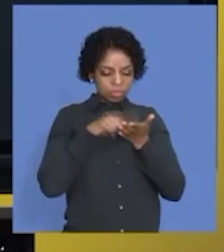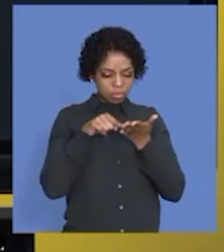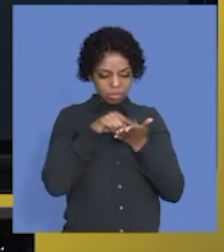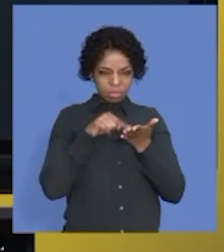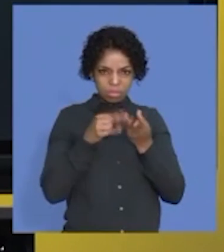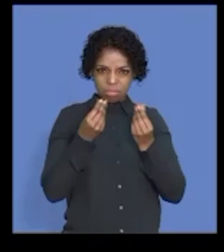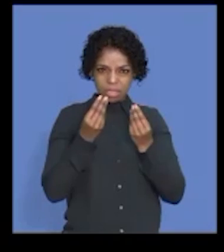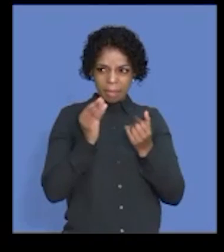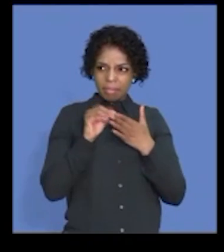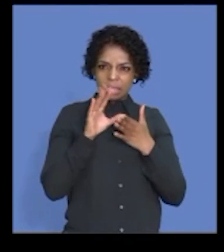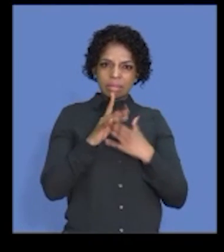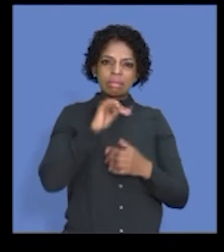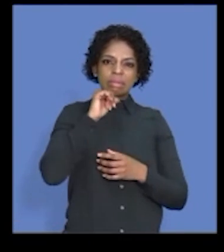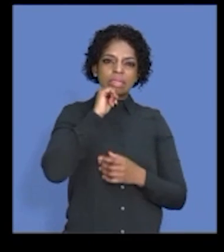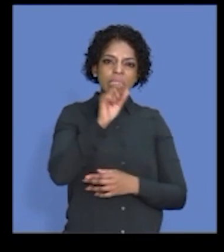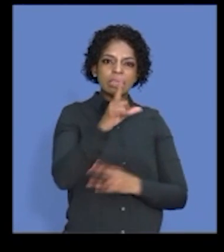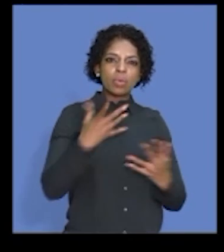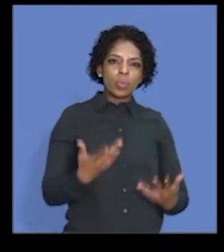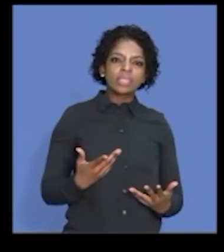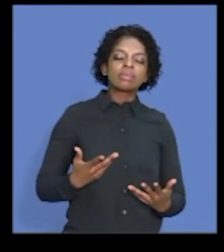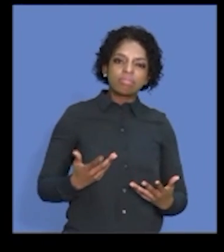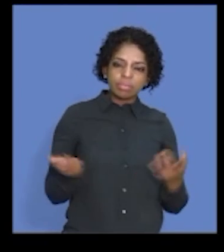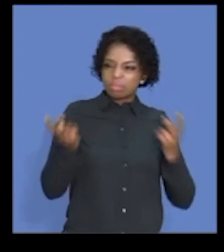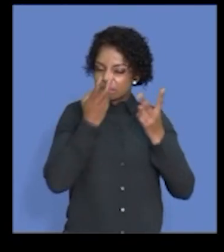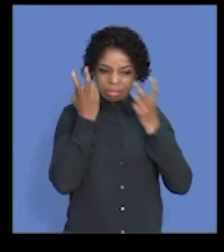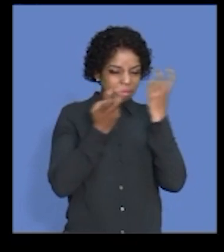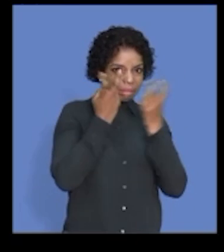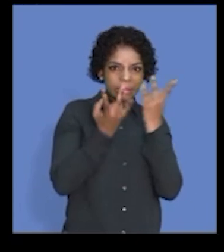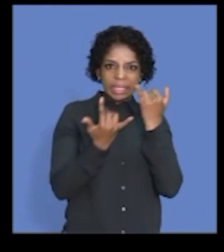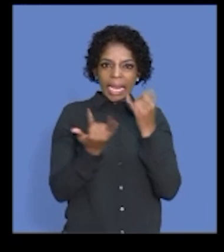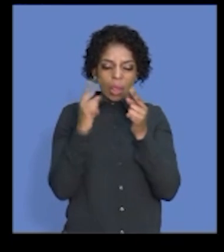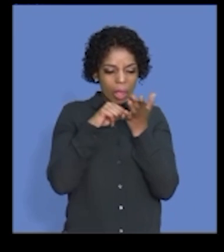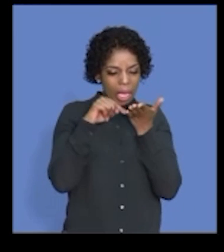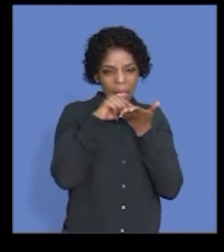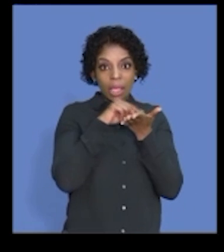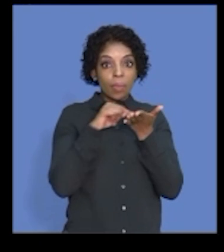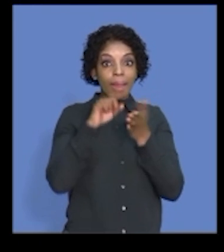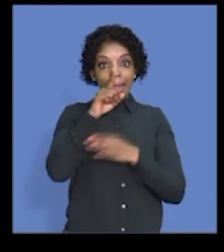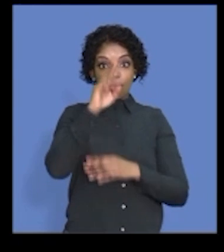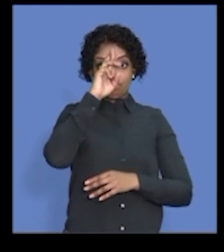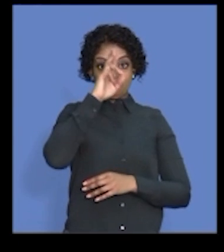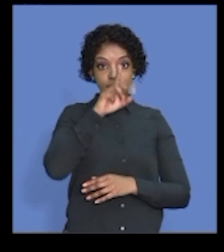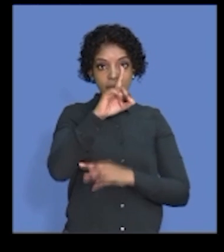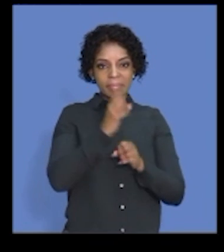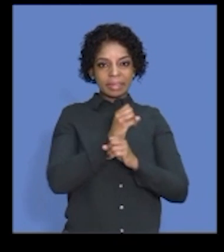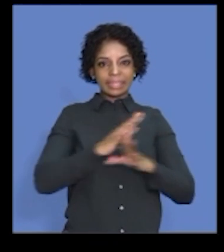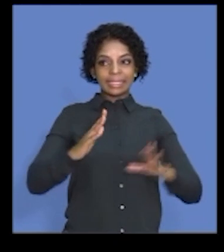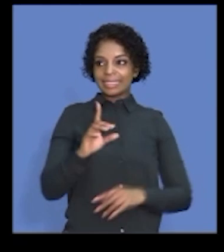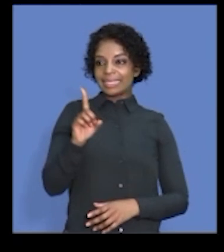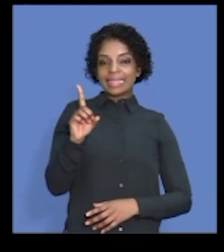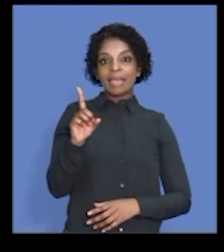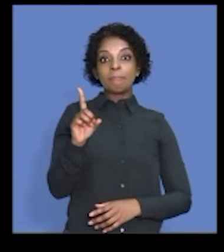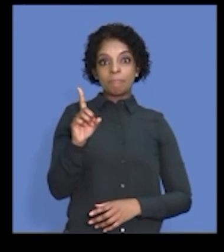And there's my disposals at carrying value. So if you start off here, remember, either